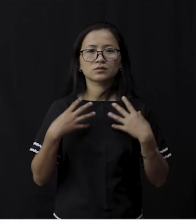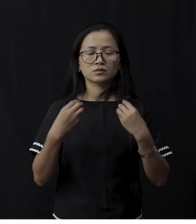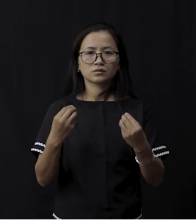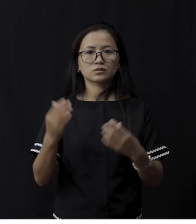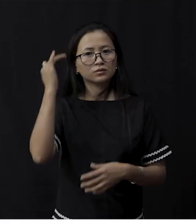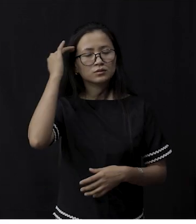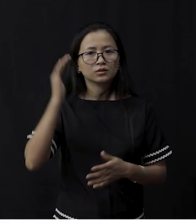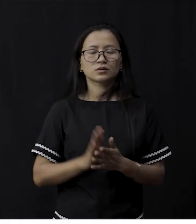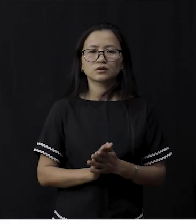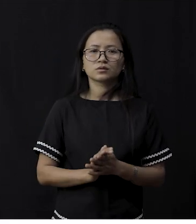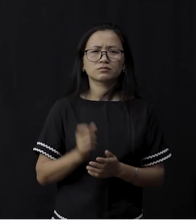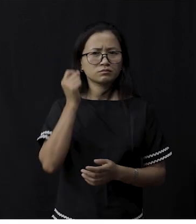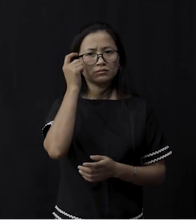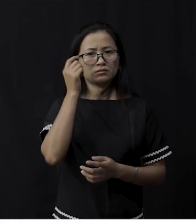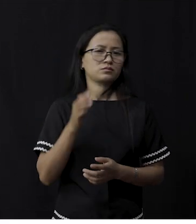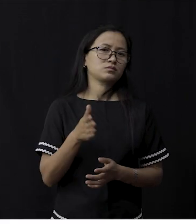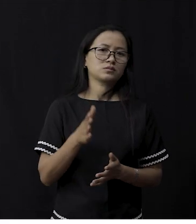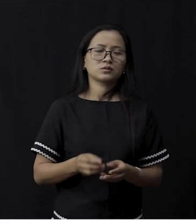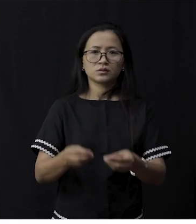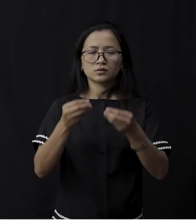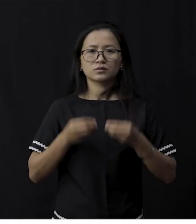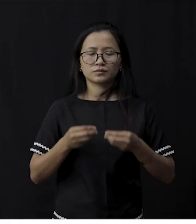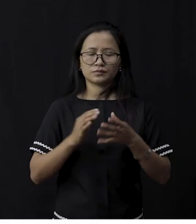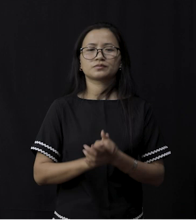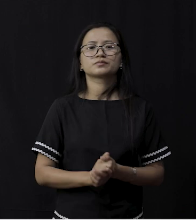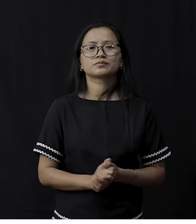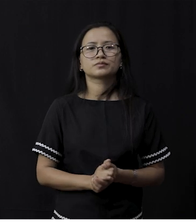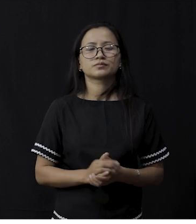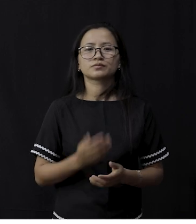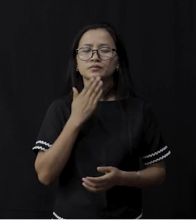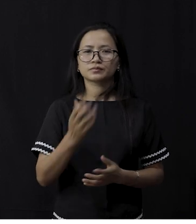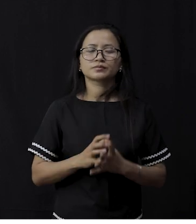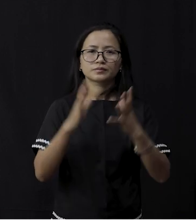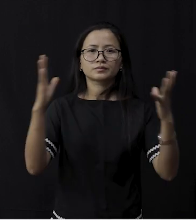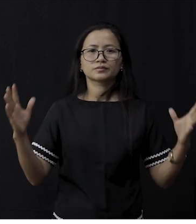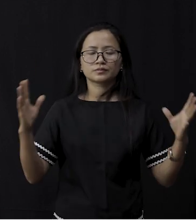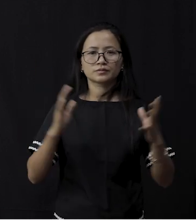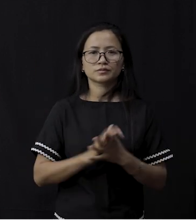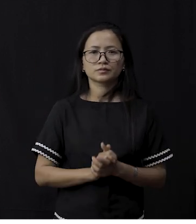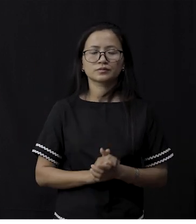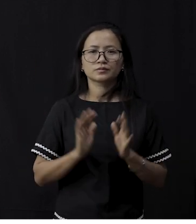to know, anything that you've not understood, please give us a feedback. So thank you so much.